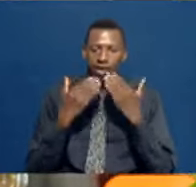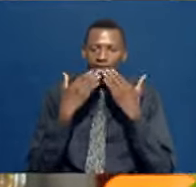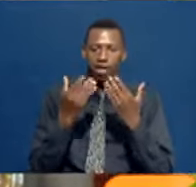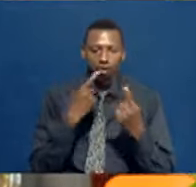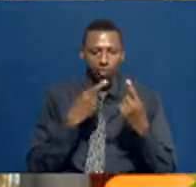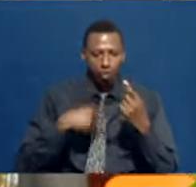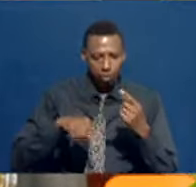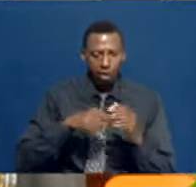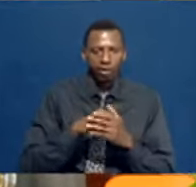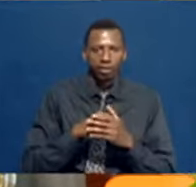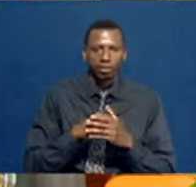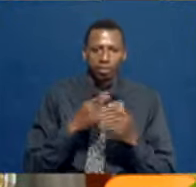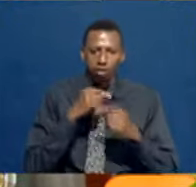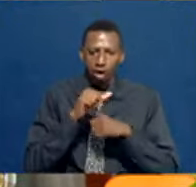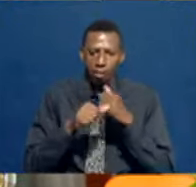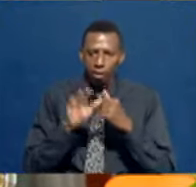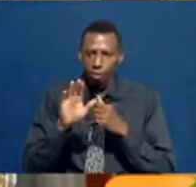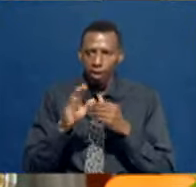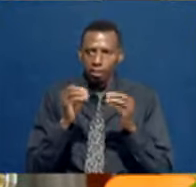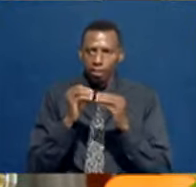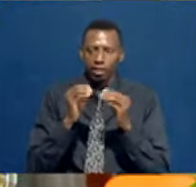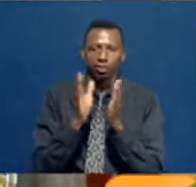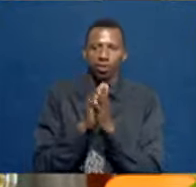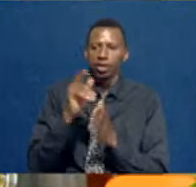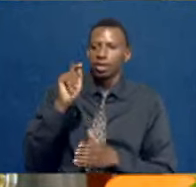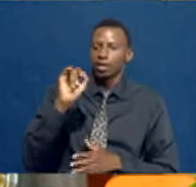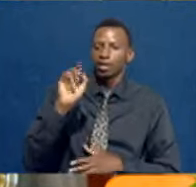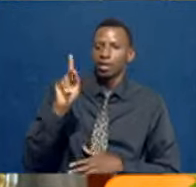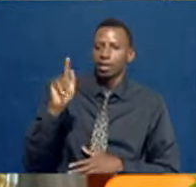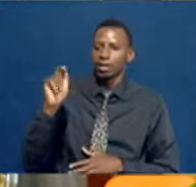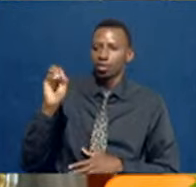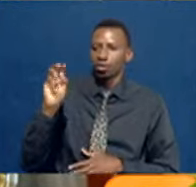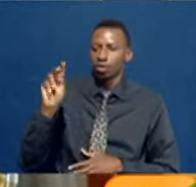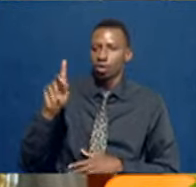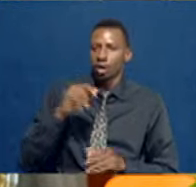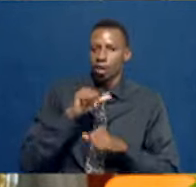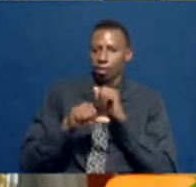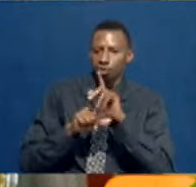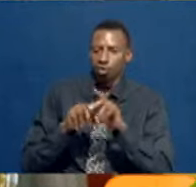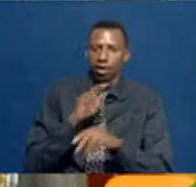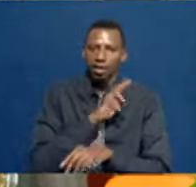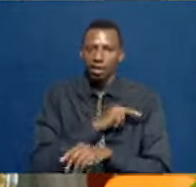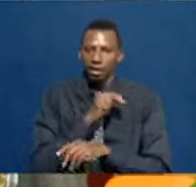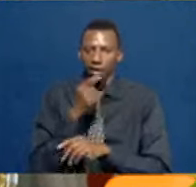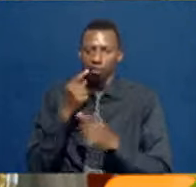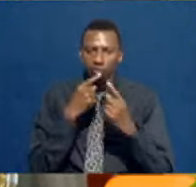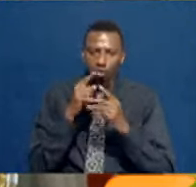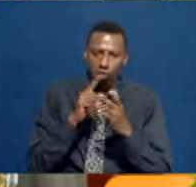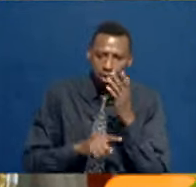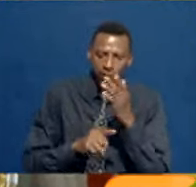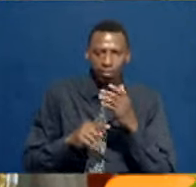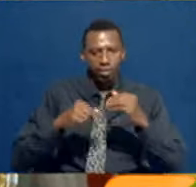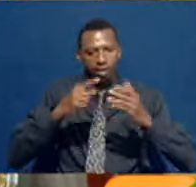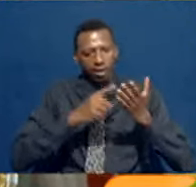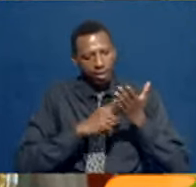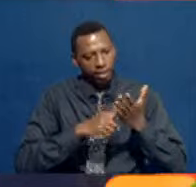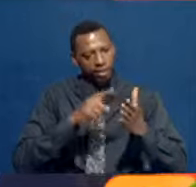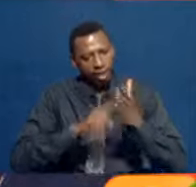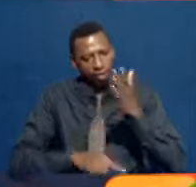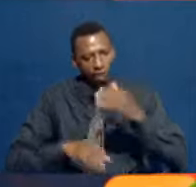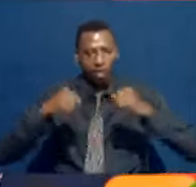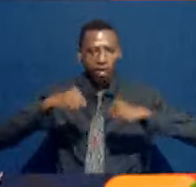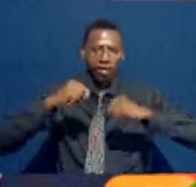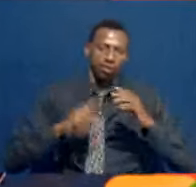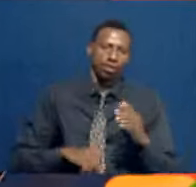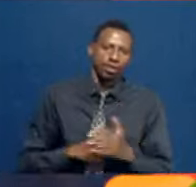recent engagement with TikTok and what the nature of your talks was. What was deliberated on and what was agreed on?